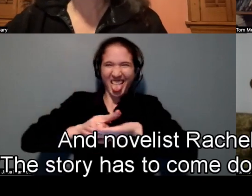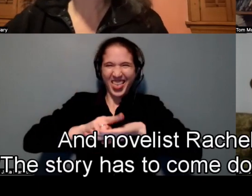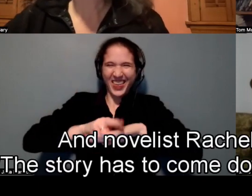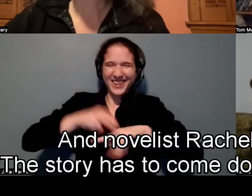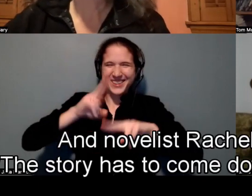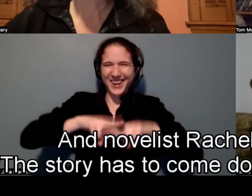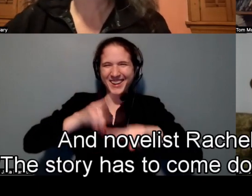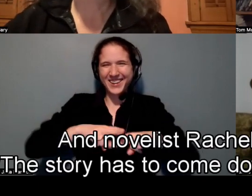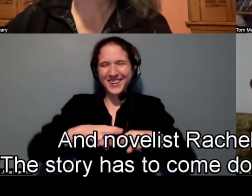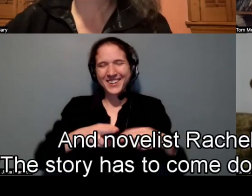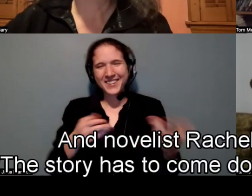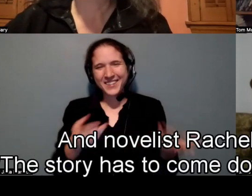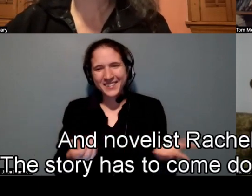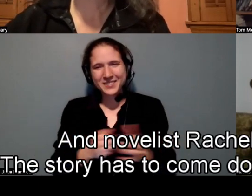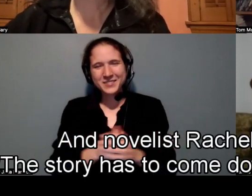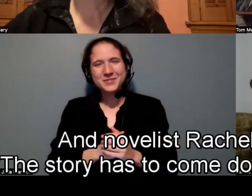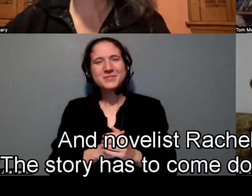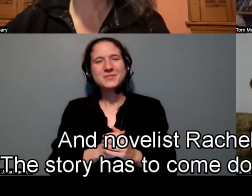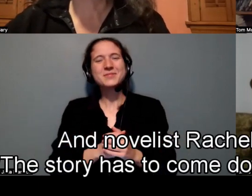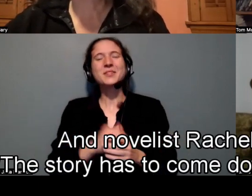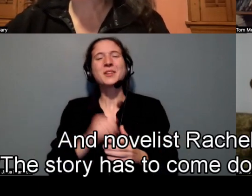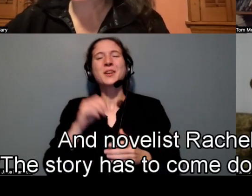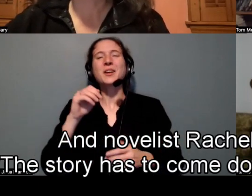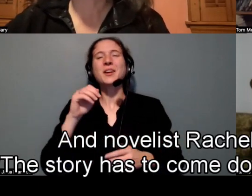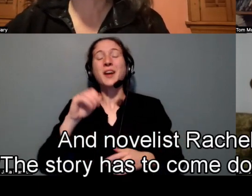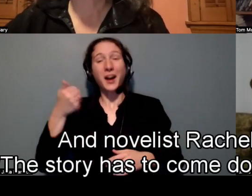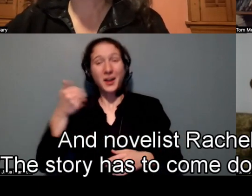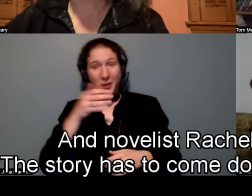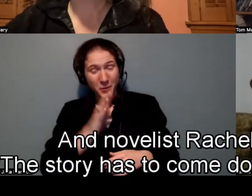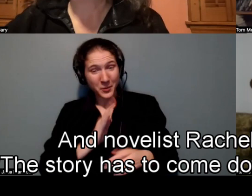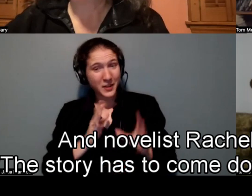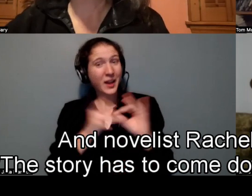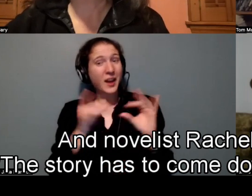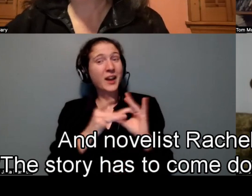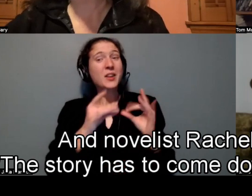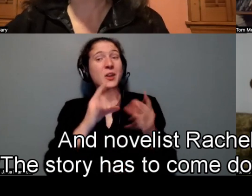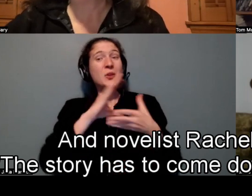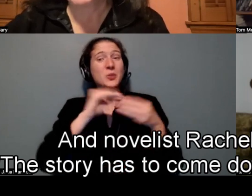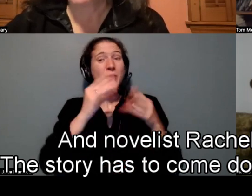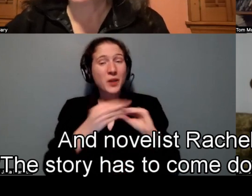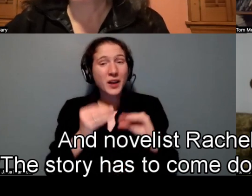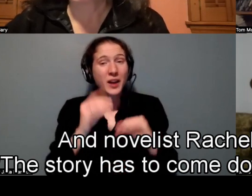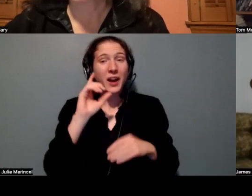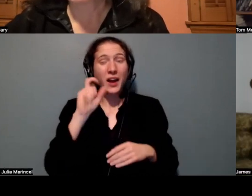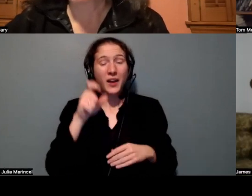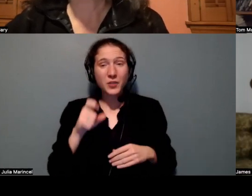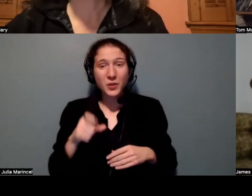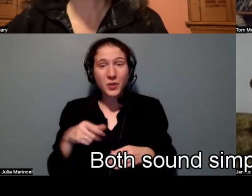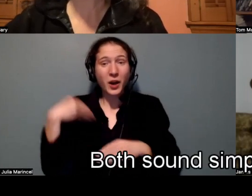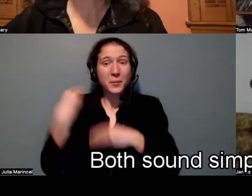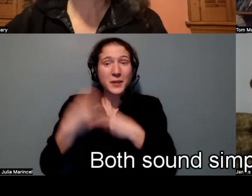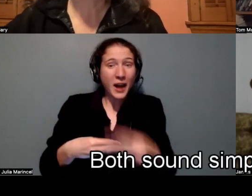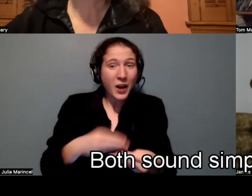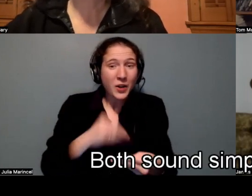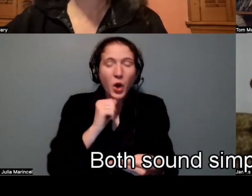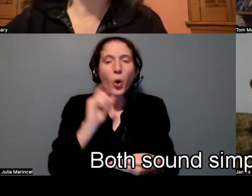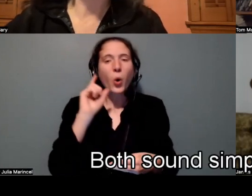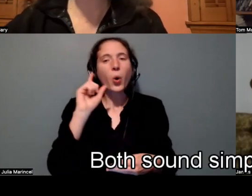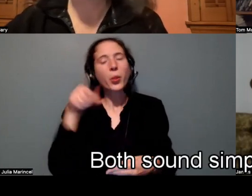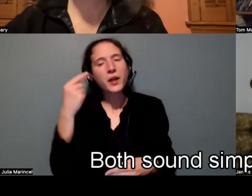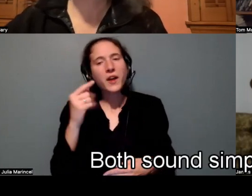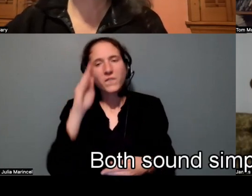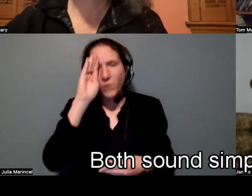And novelist Rachel Basch told him, "The story has to come down as well as forward. Both sound